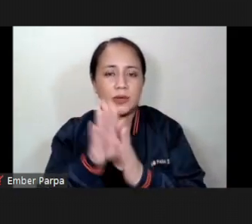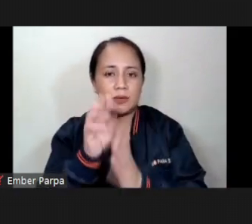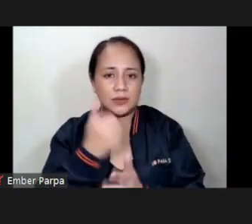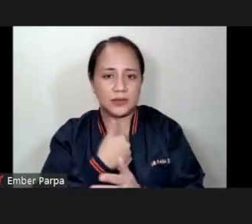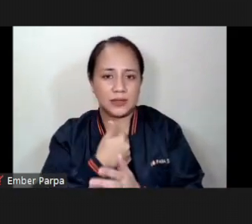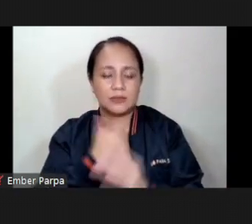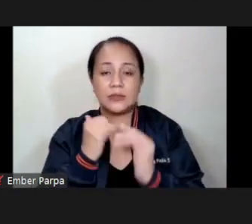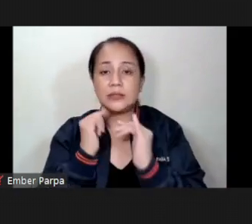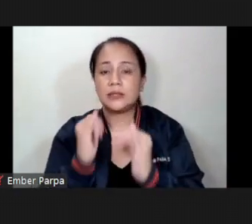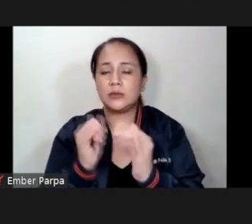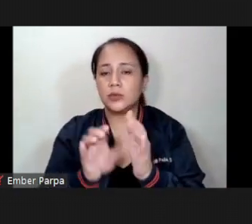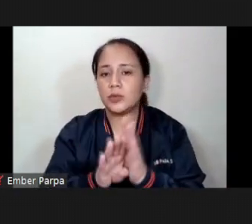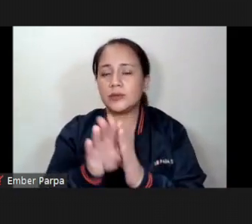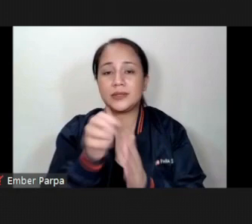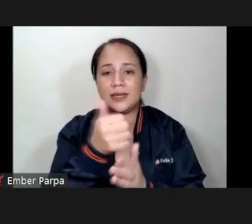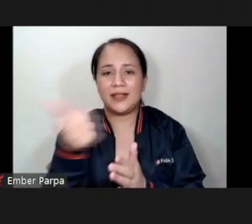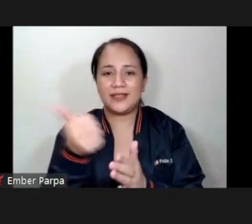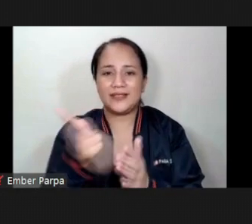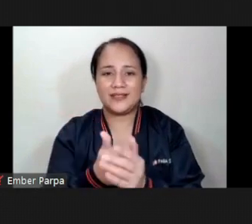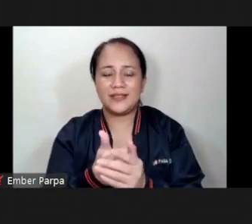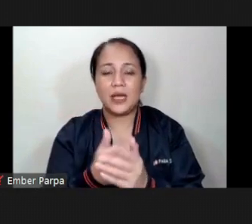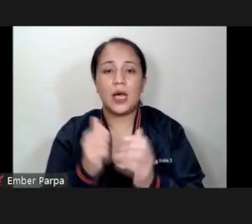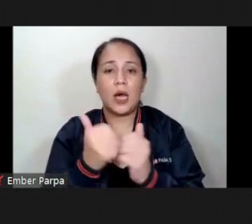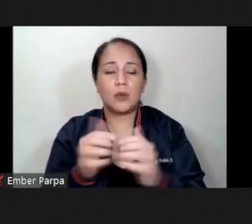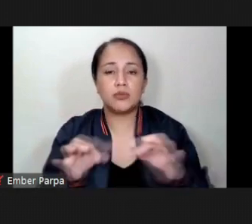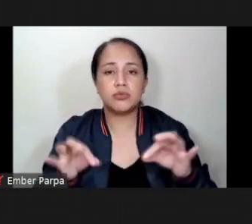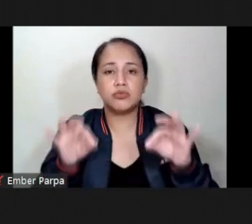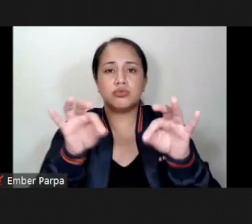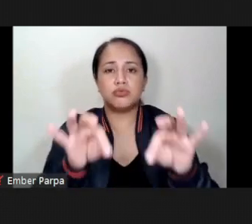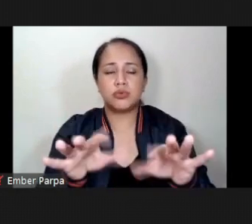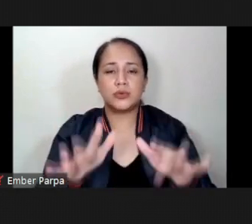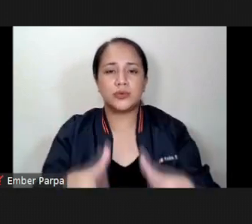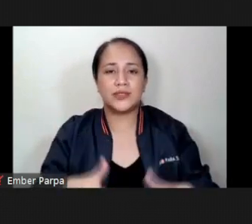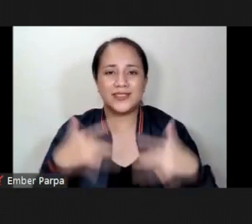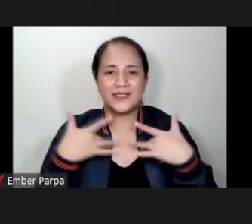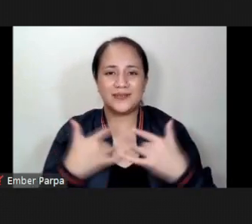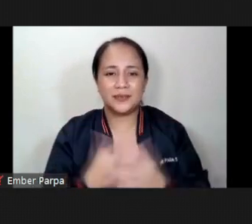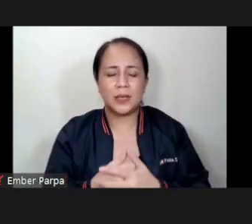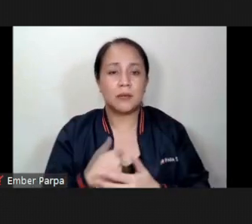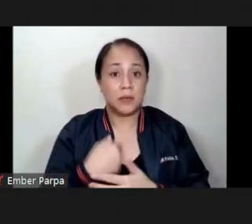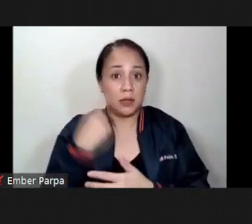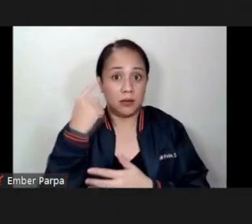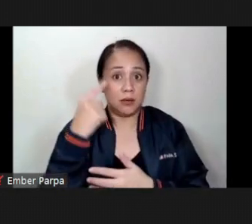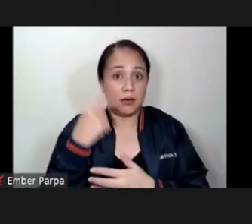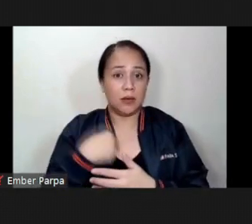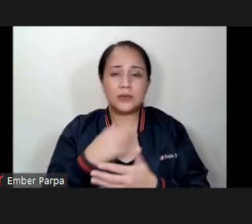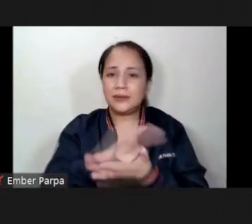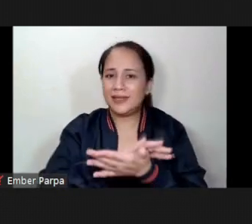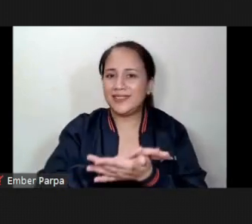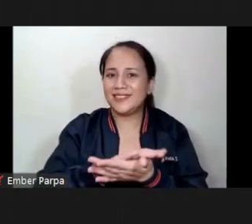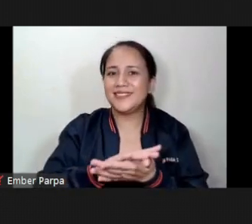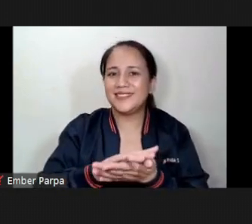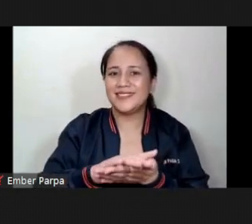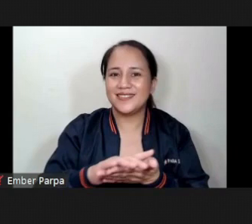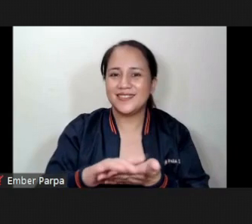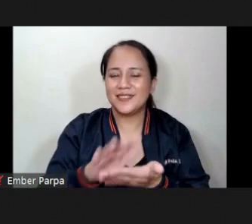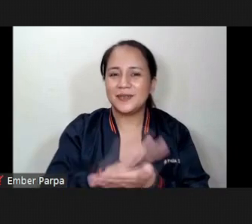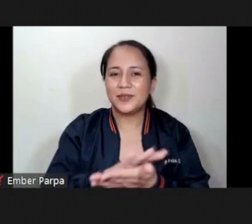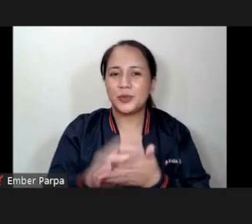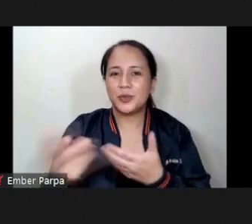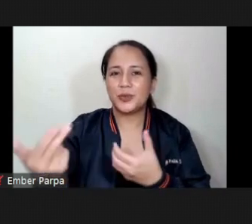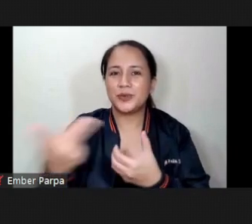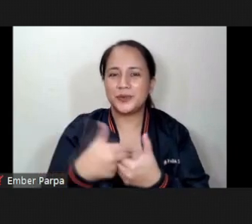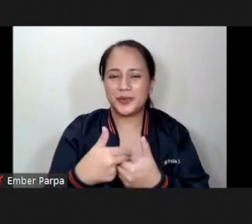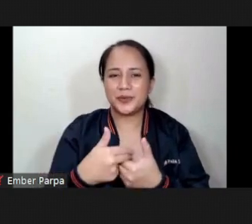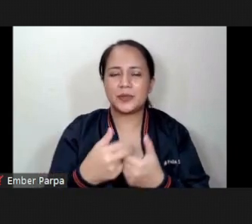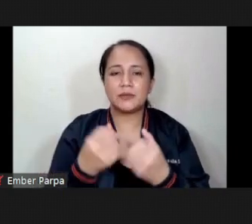yourself as well as develop others by contributing to their lives. I think it was nice to like join